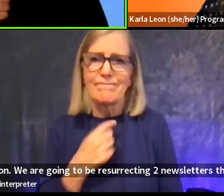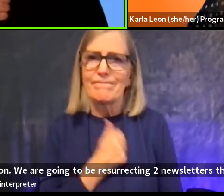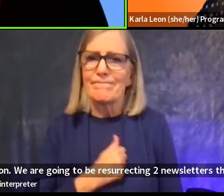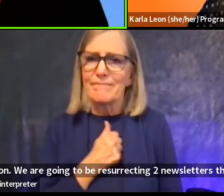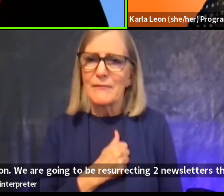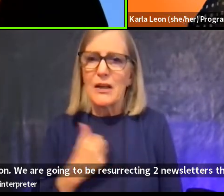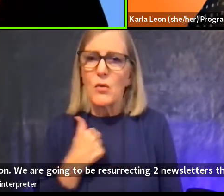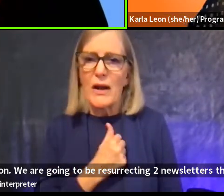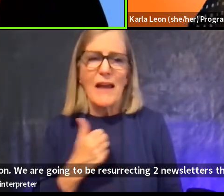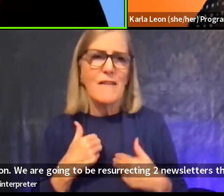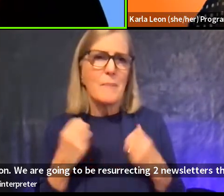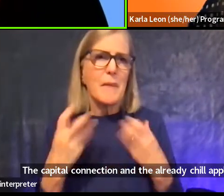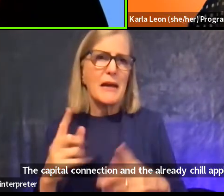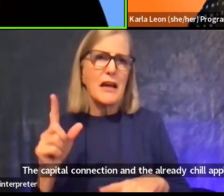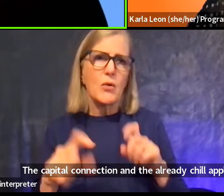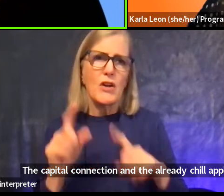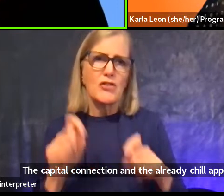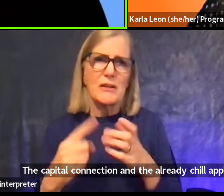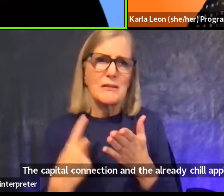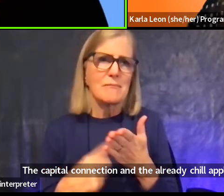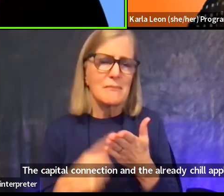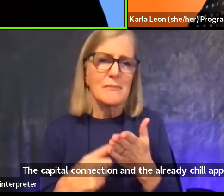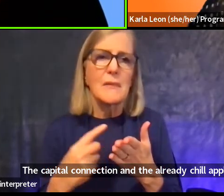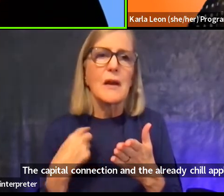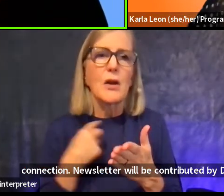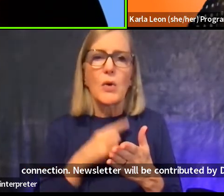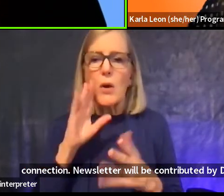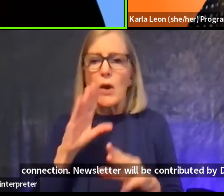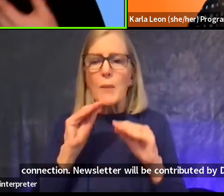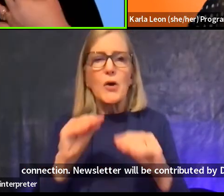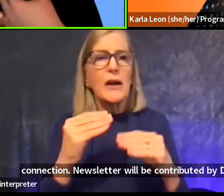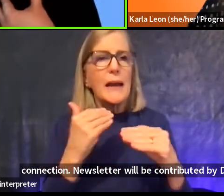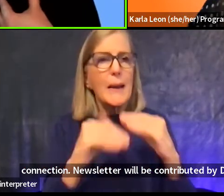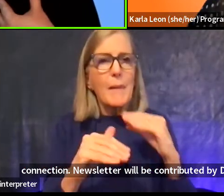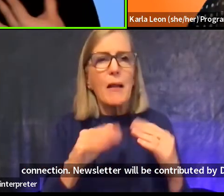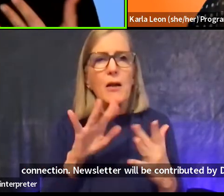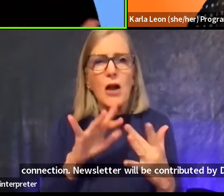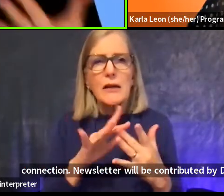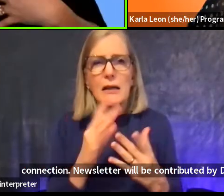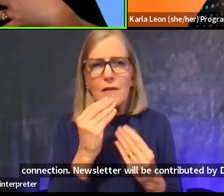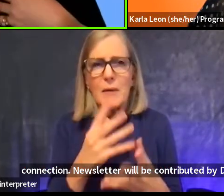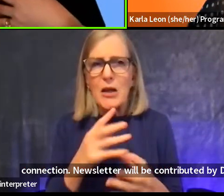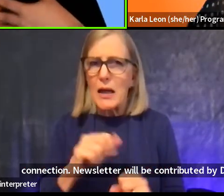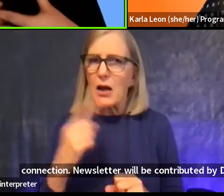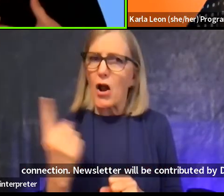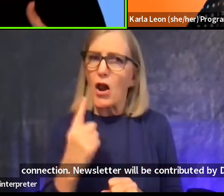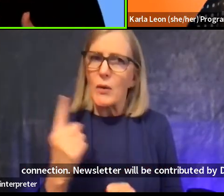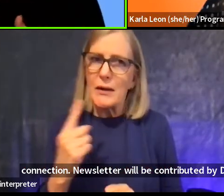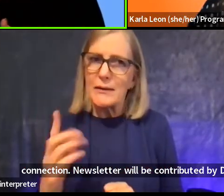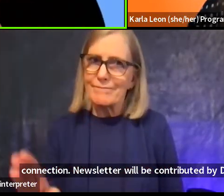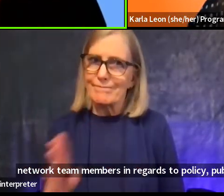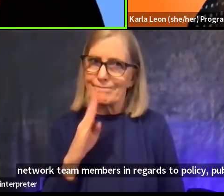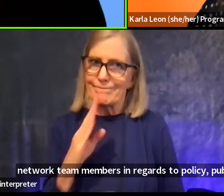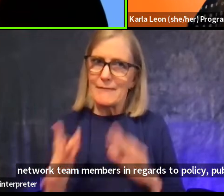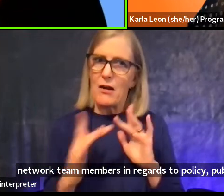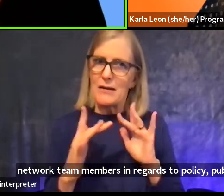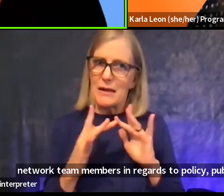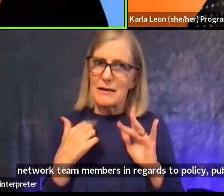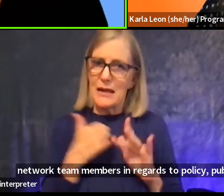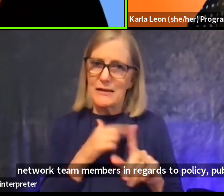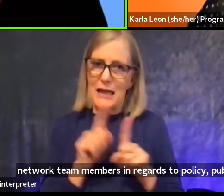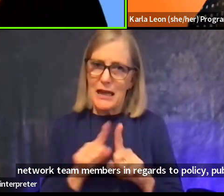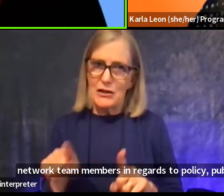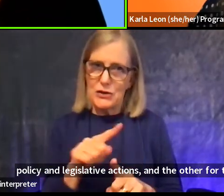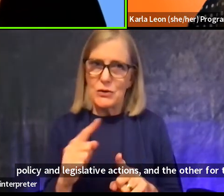people to get through. We'll put emails and contact information in the chat, and you can always feel free to reach out to us as needed.